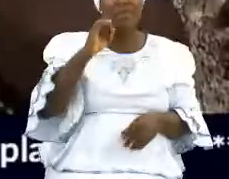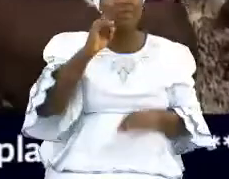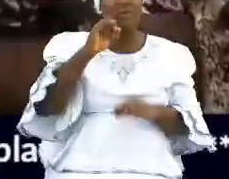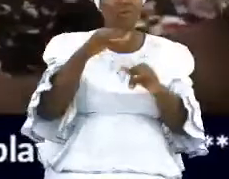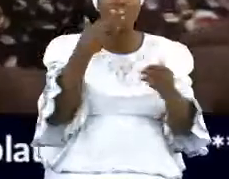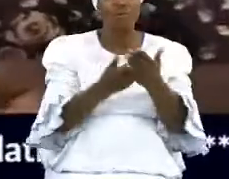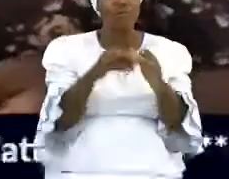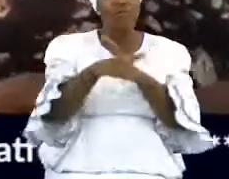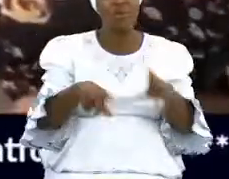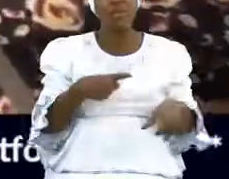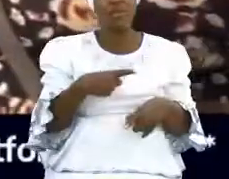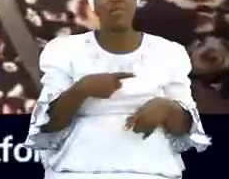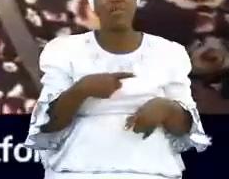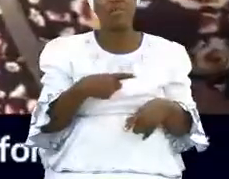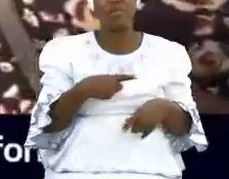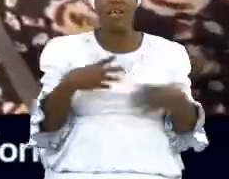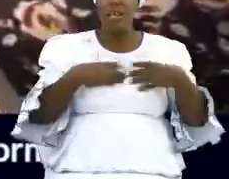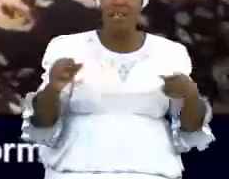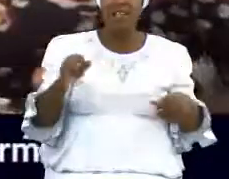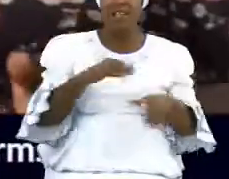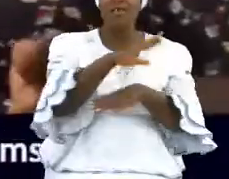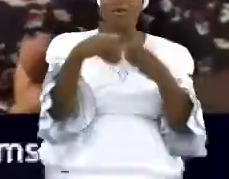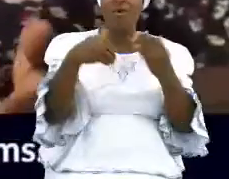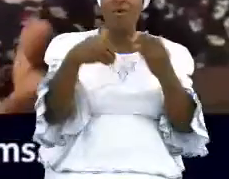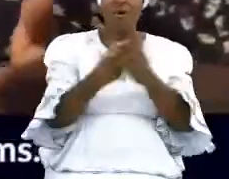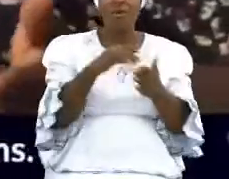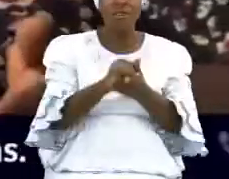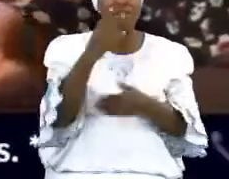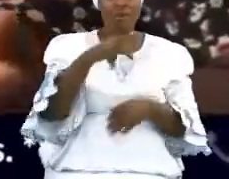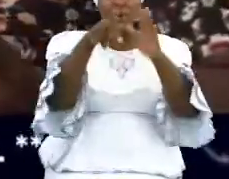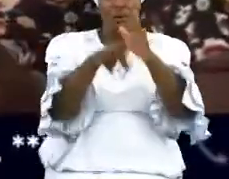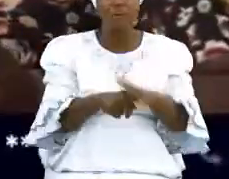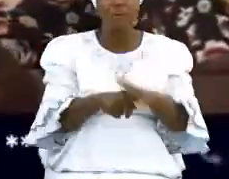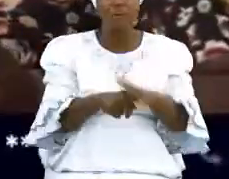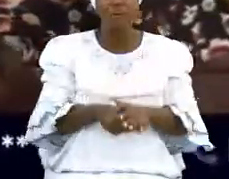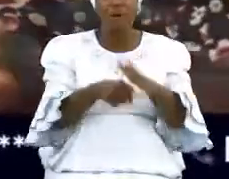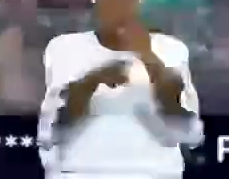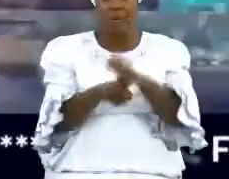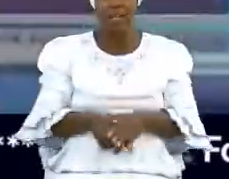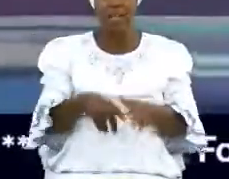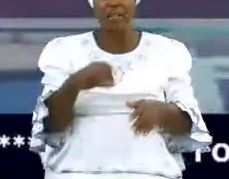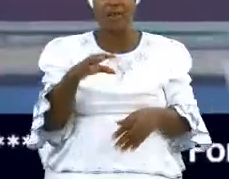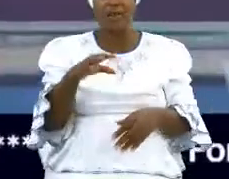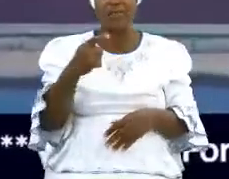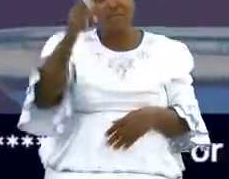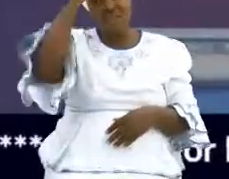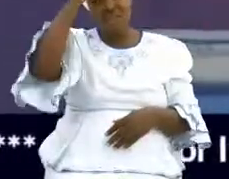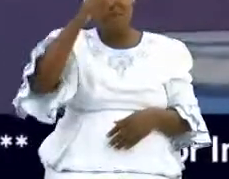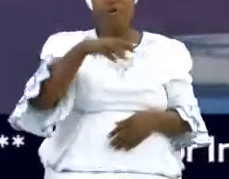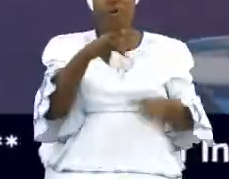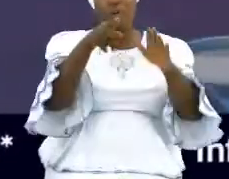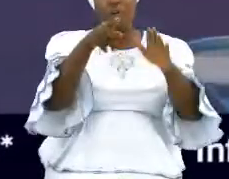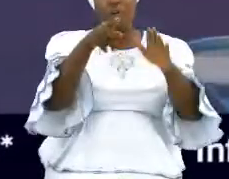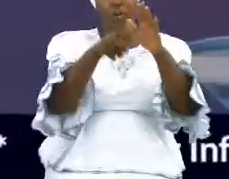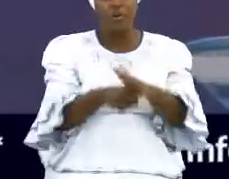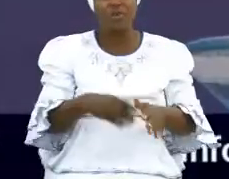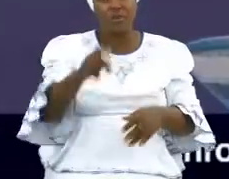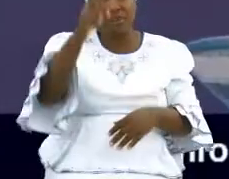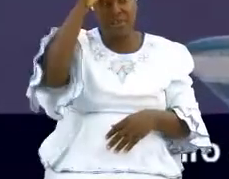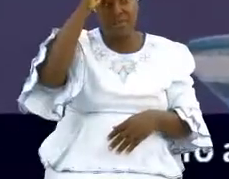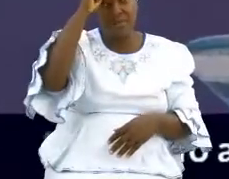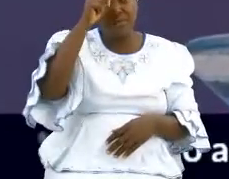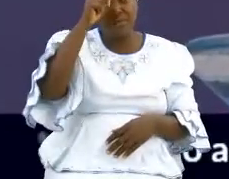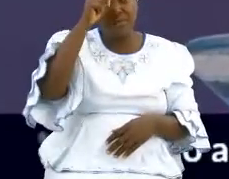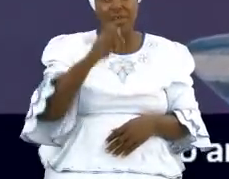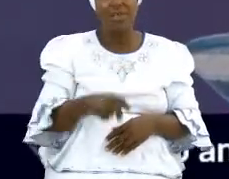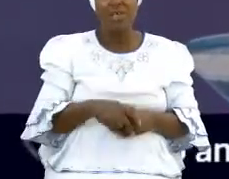life. Healing all that were oppressed of the devil, oppressed of the devil. God does not